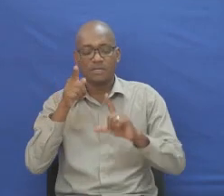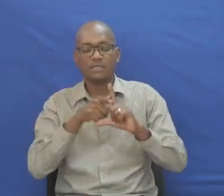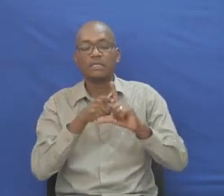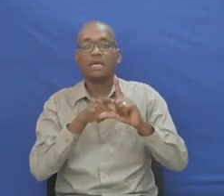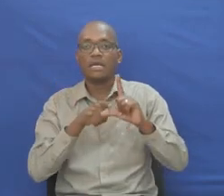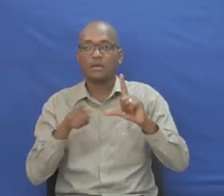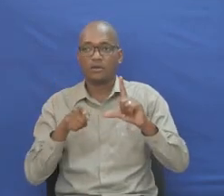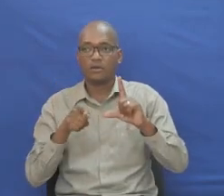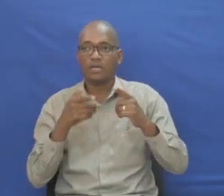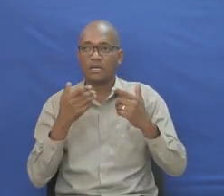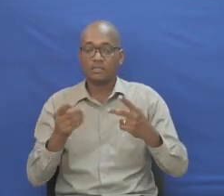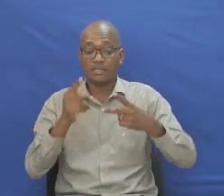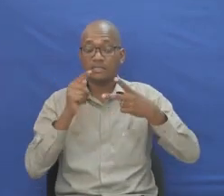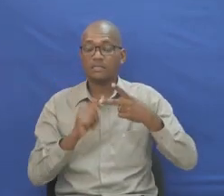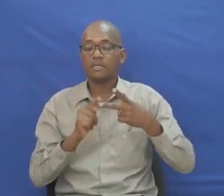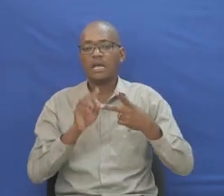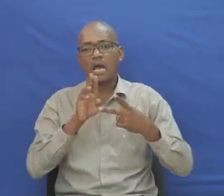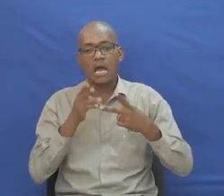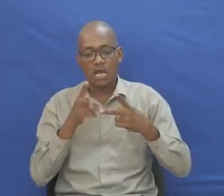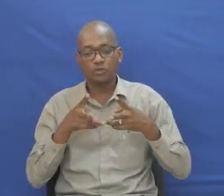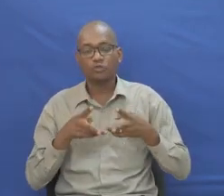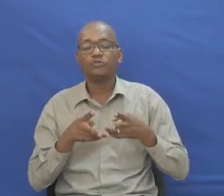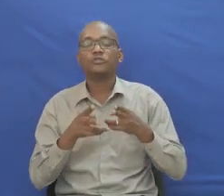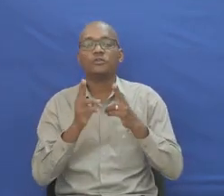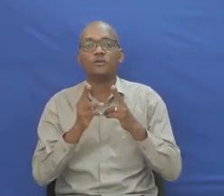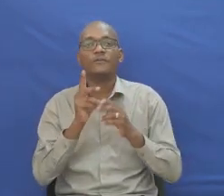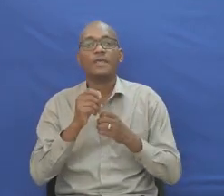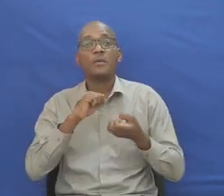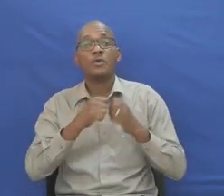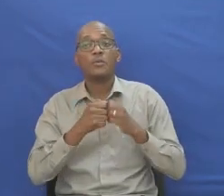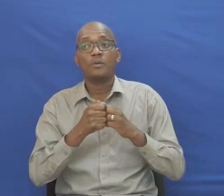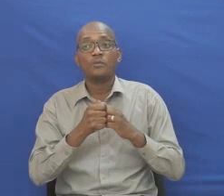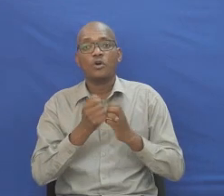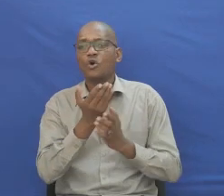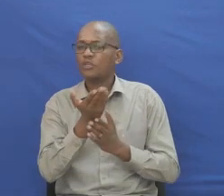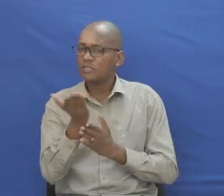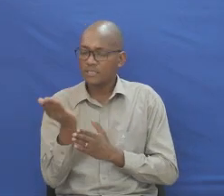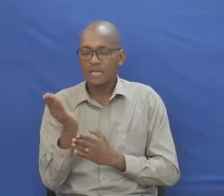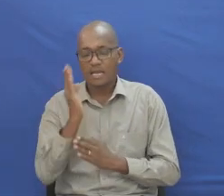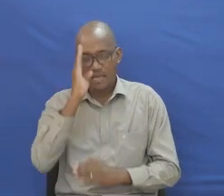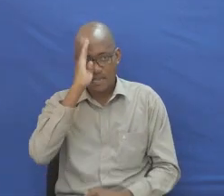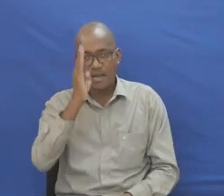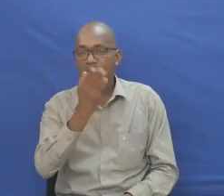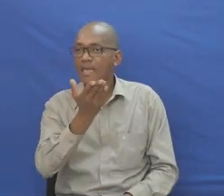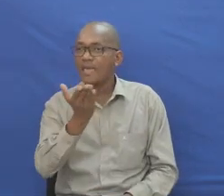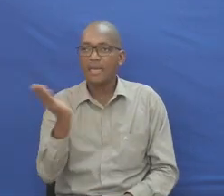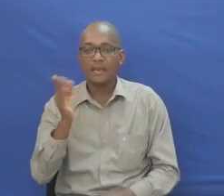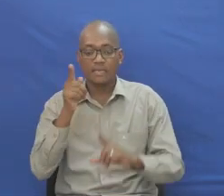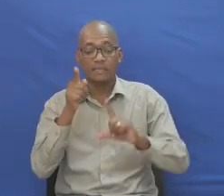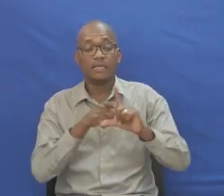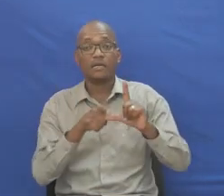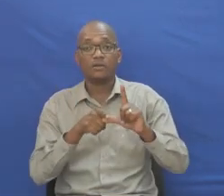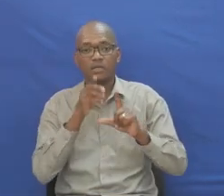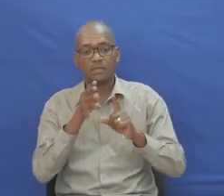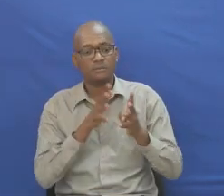to know how to solve the problems concerning to any triangle given from the four mentioned triangles that we